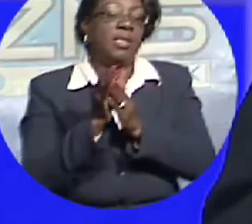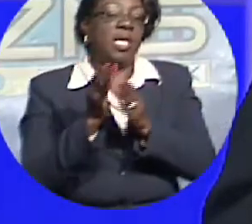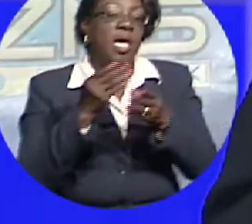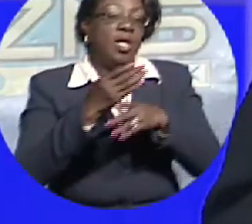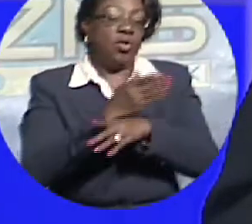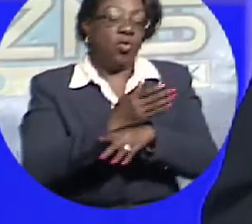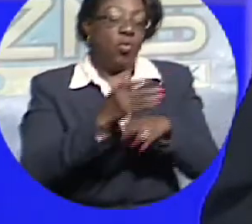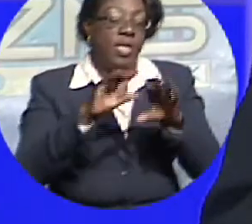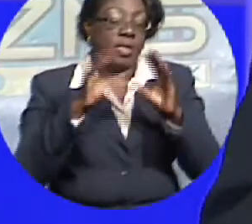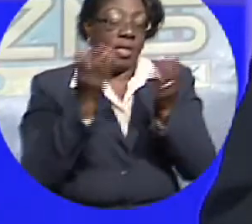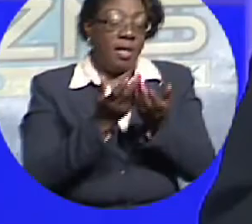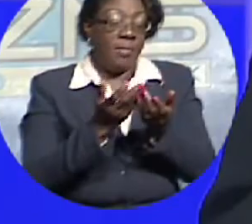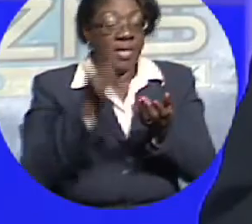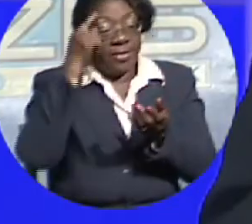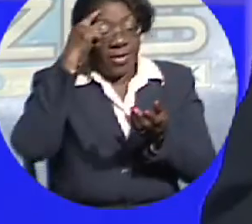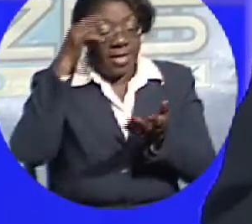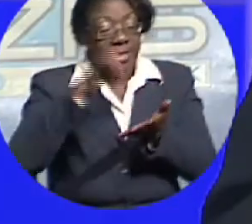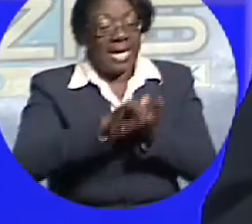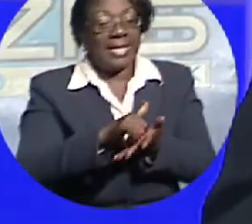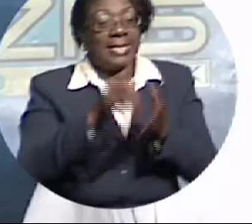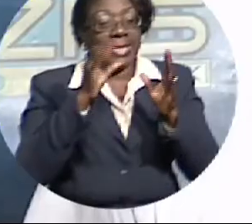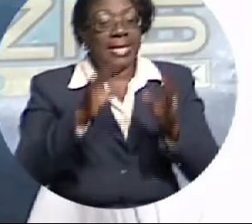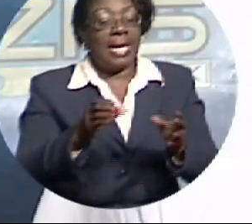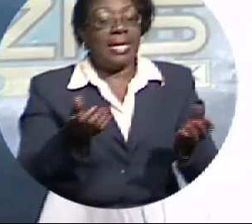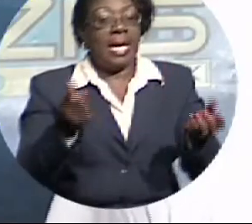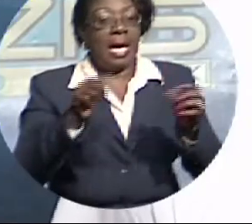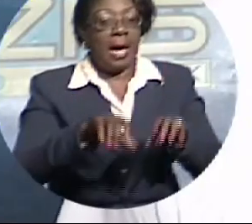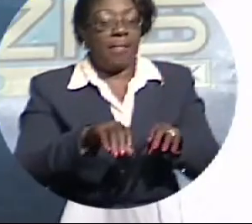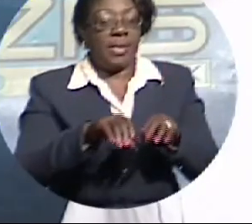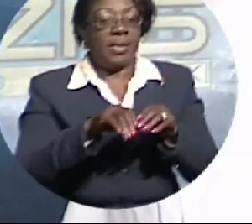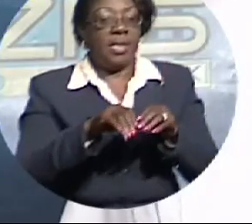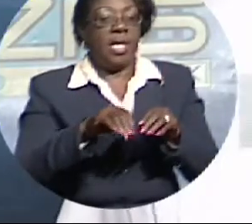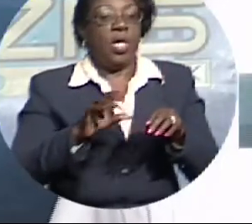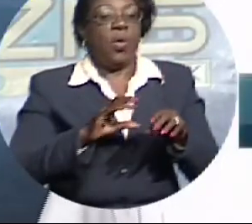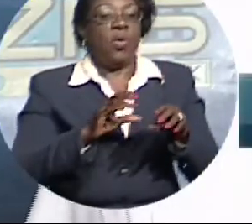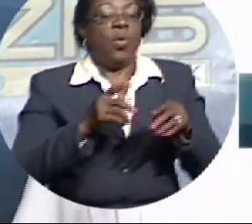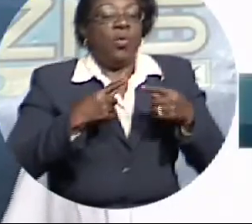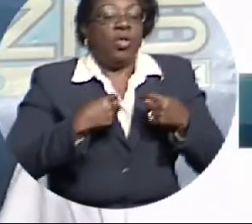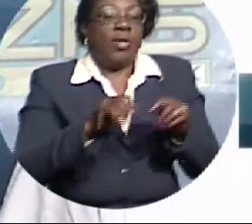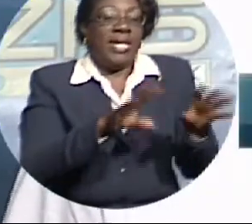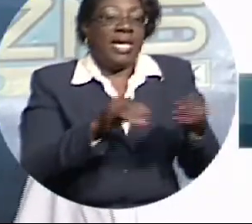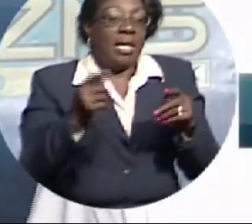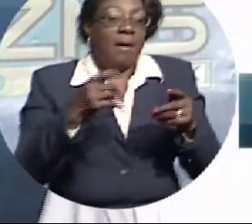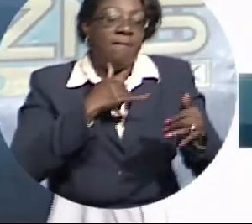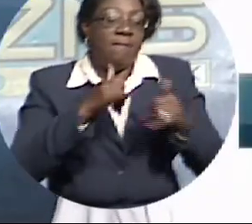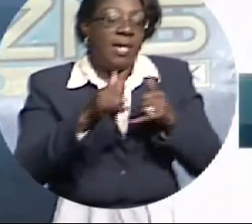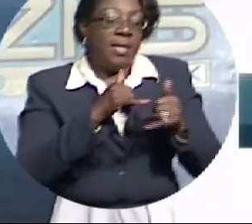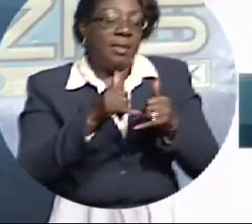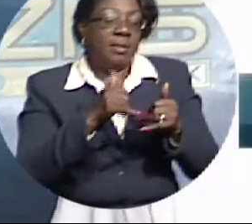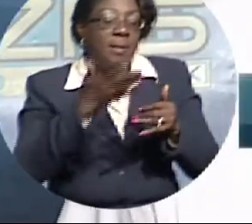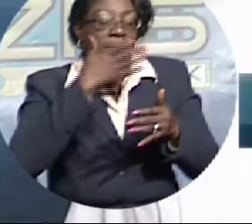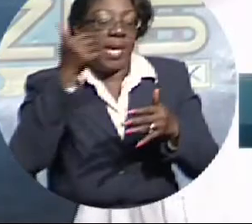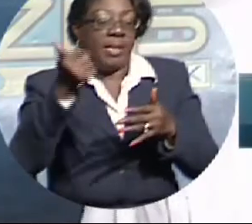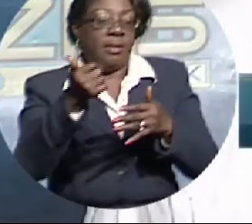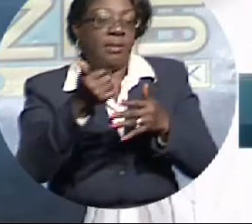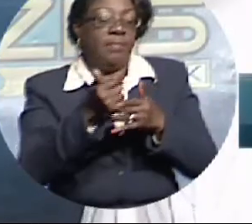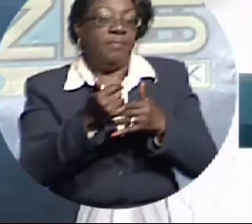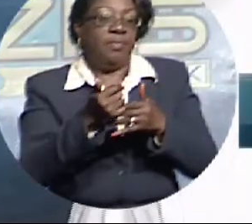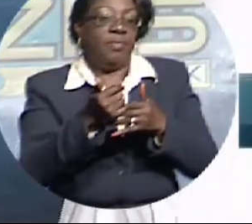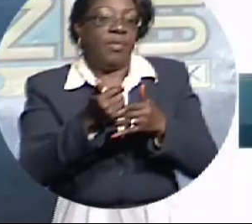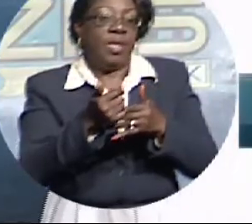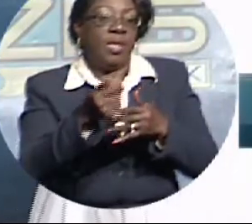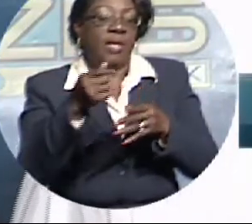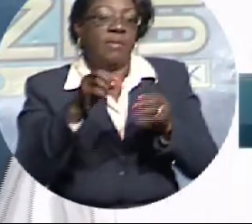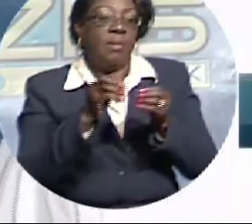he believes that can happen. We're trying to get our fighters much higher and better caliber fighters to fight.